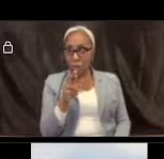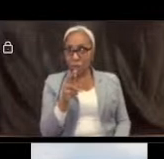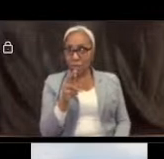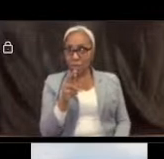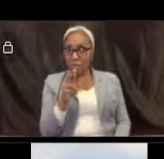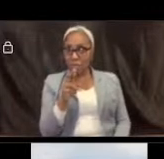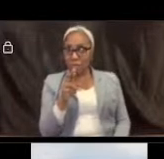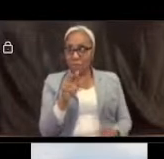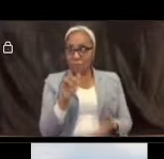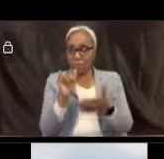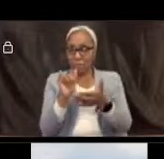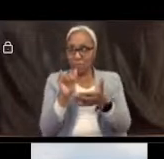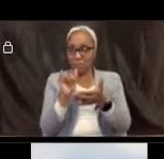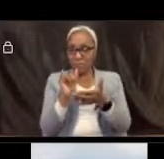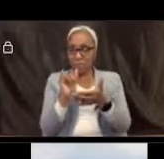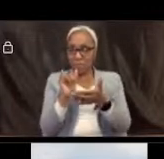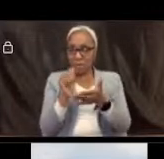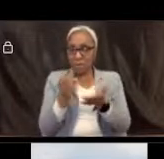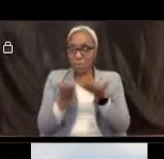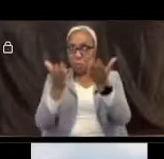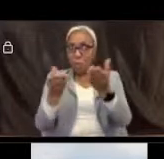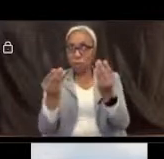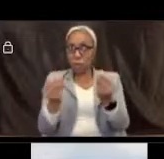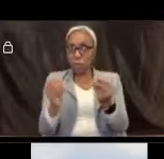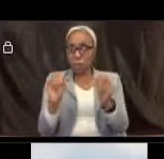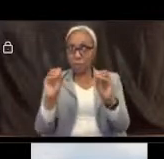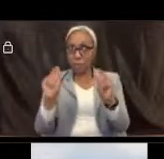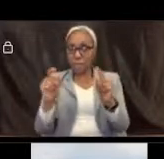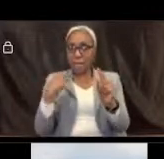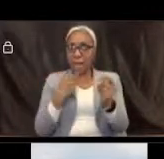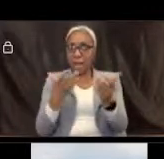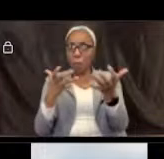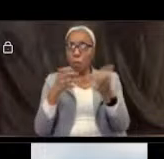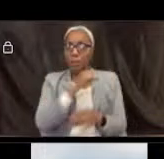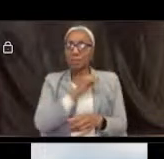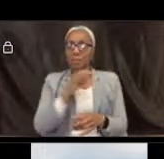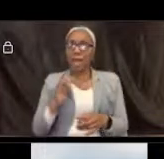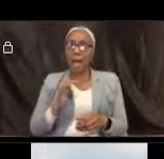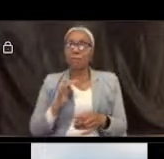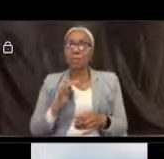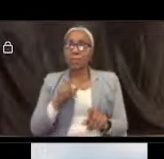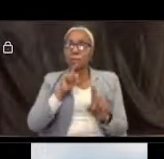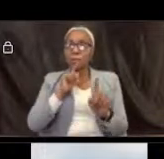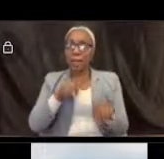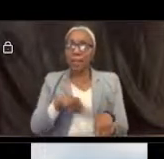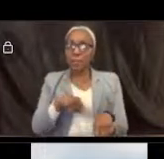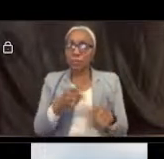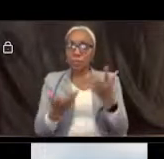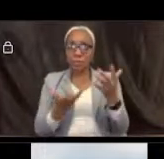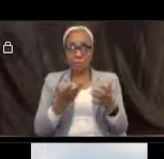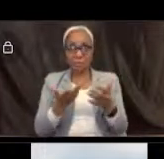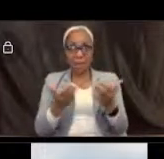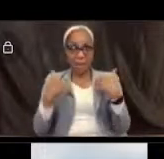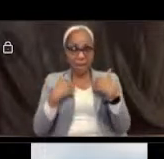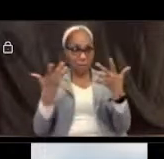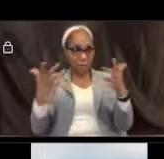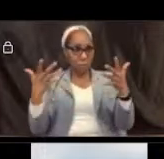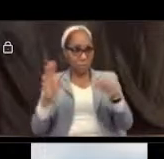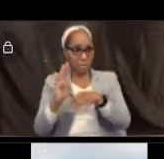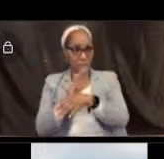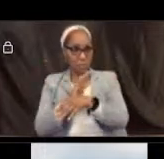proposed property, and I wanted staff, I guess, to answer. Is there already a